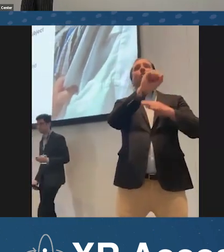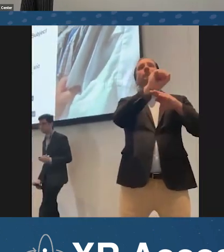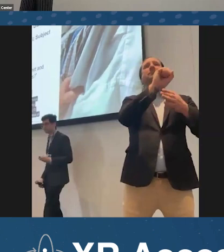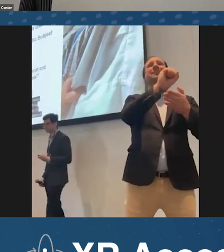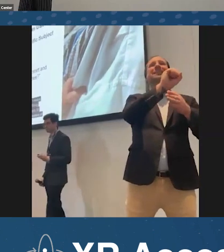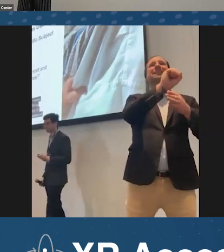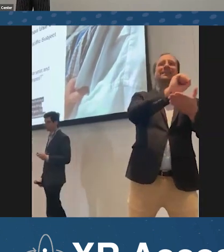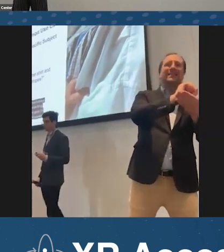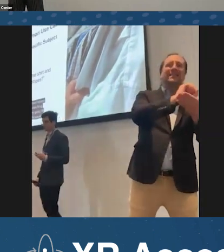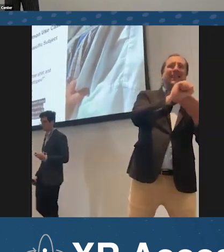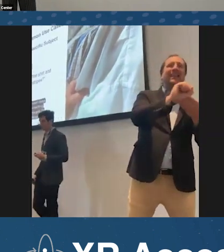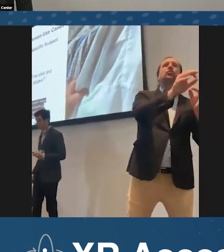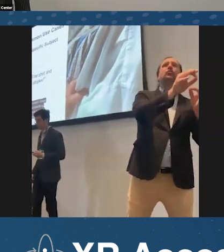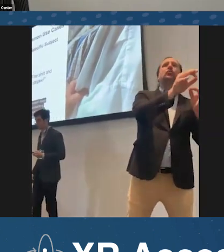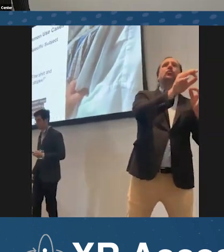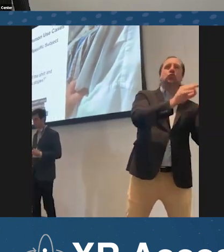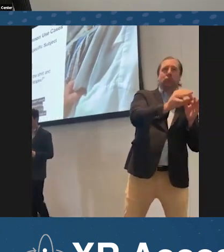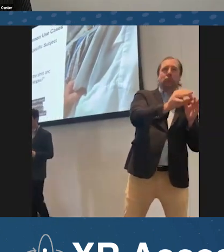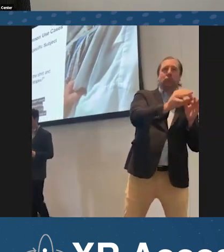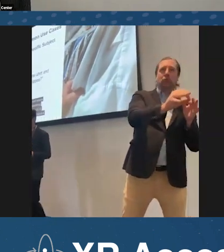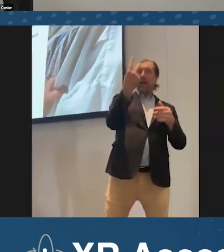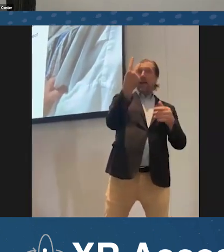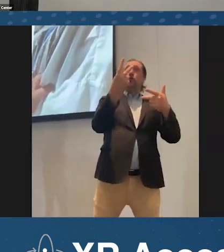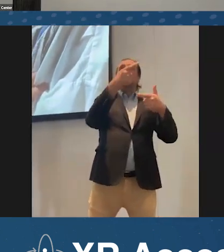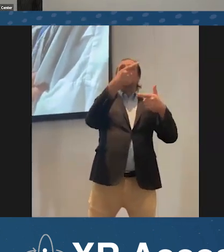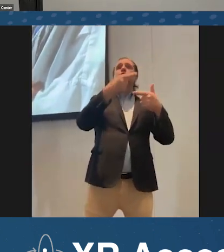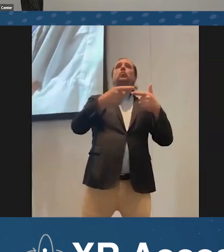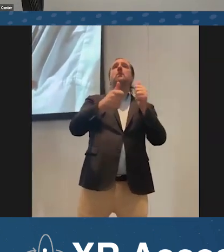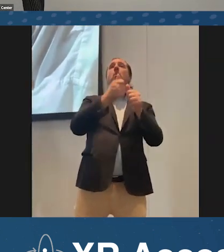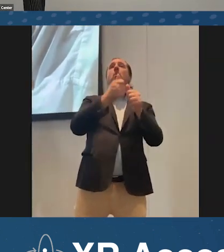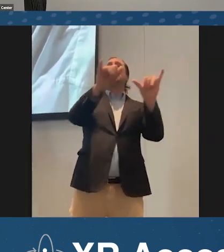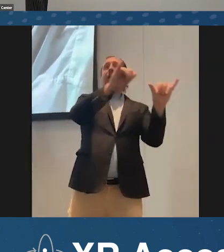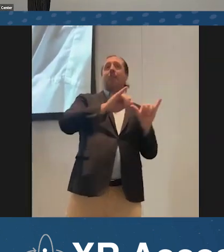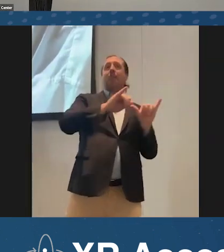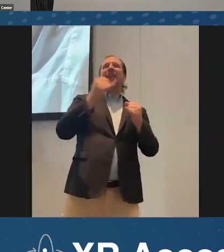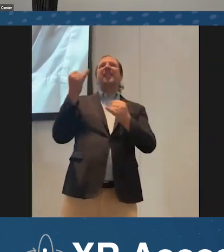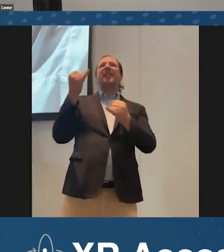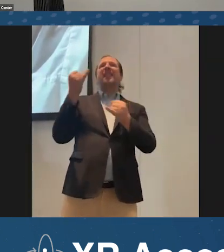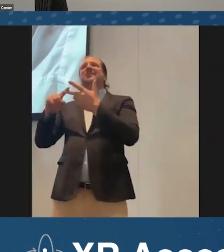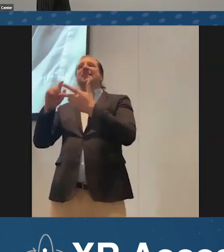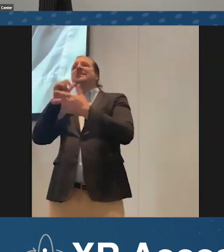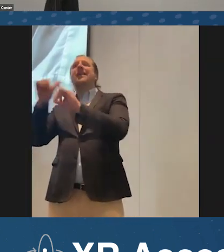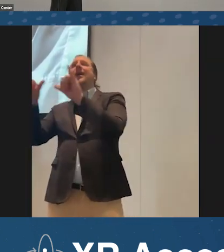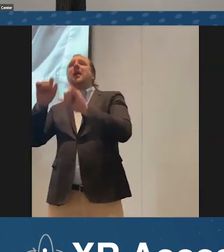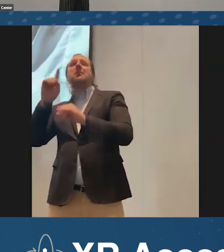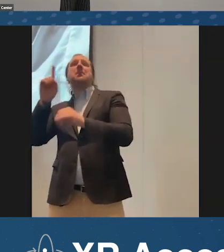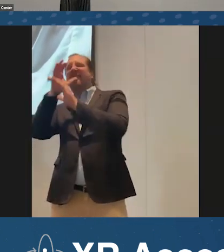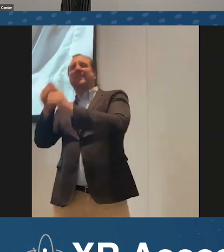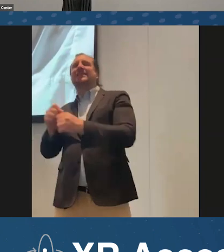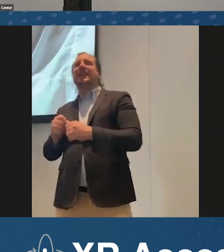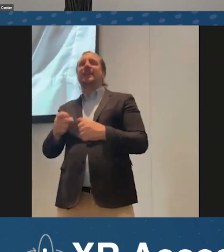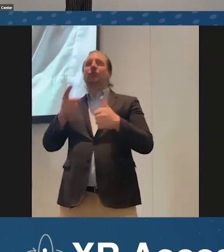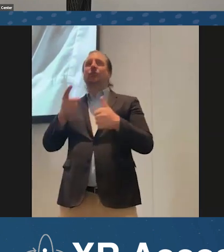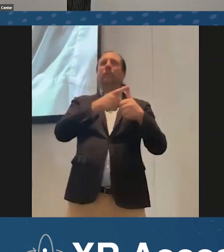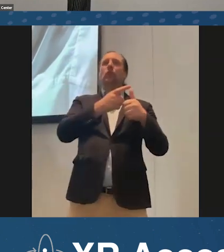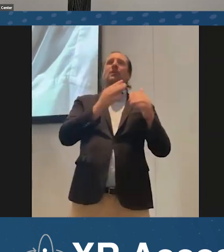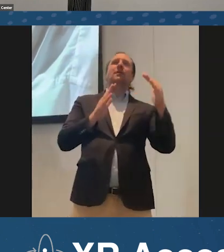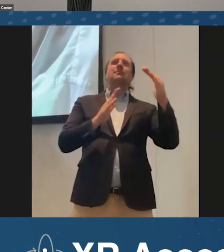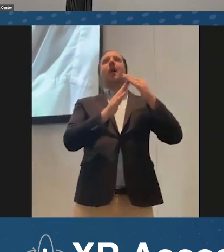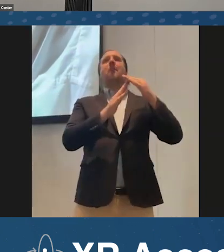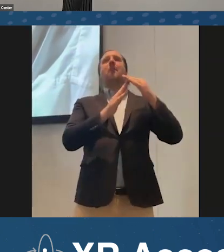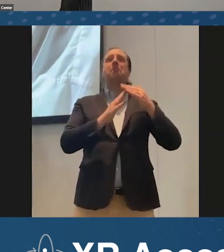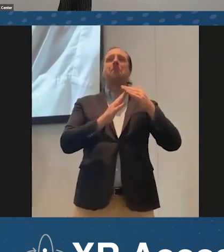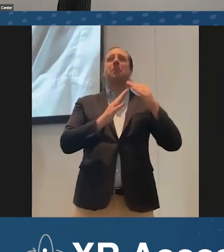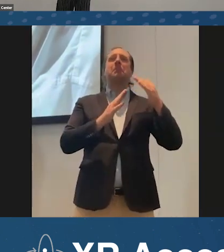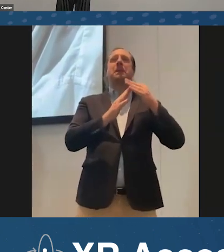with two of the most common ones and then leave you with one uncommon but fascinating use case. So to begin with our top most common